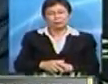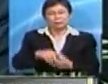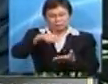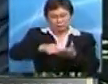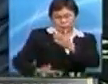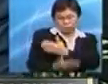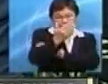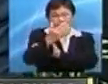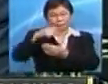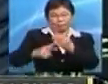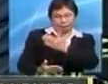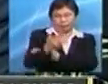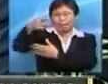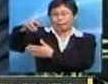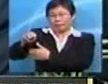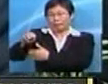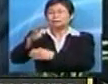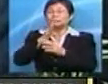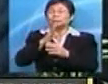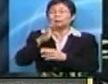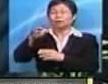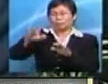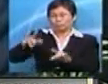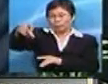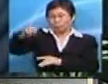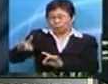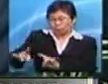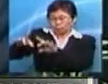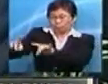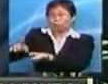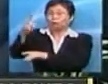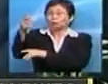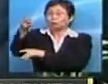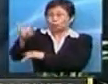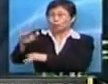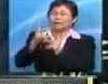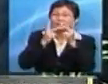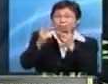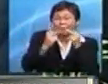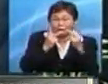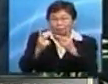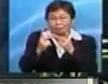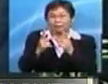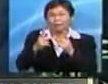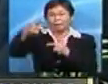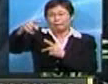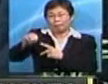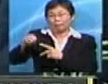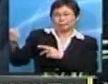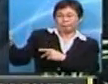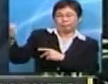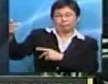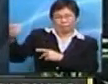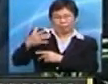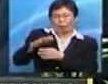This morning, the Prime Minister spoke with Australian Prime Minister Tony Abbott. Prime Minister Abbott gave a